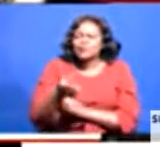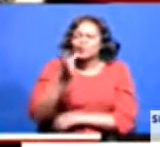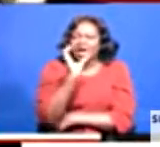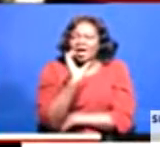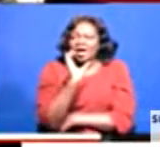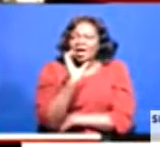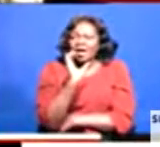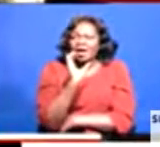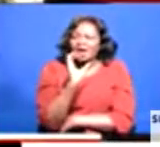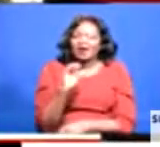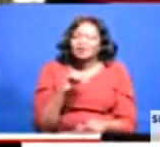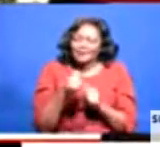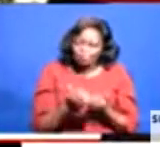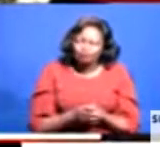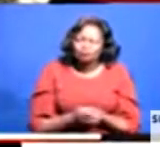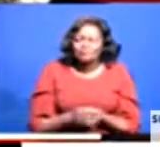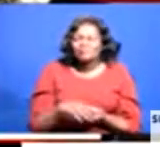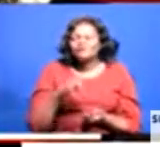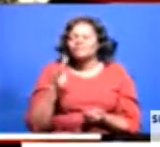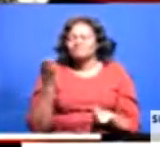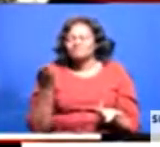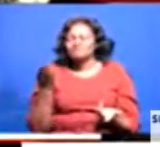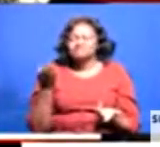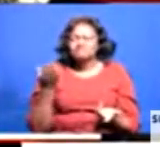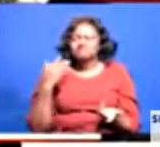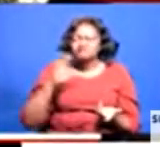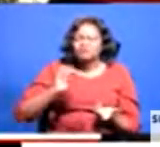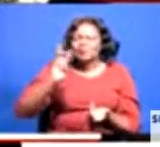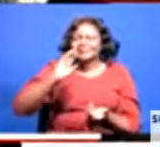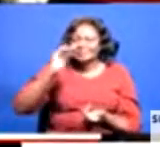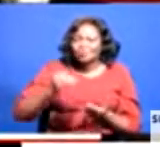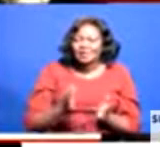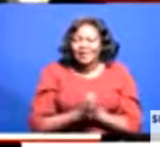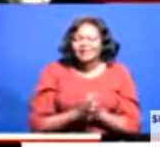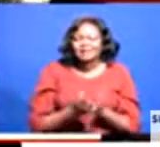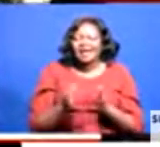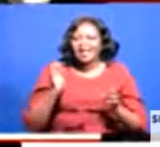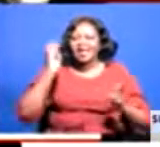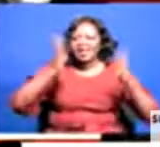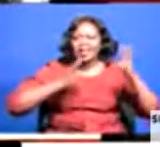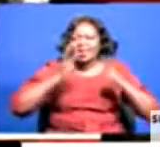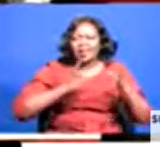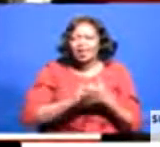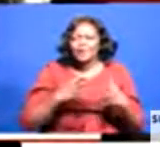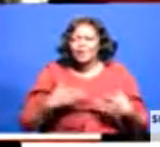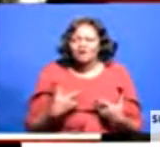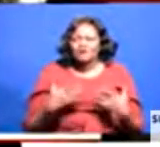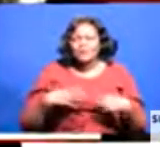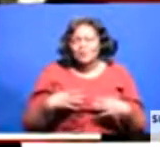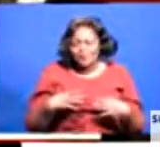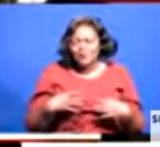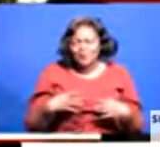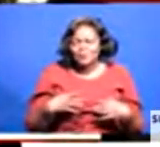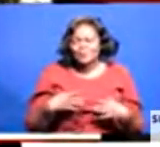within the 4 miles radius of Wajir Town and the anxiety this causes to the residents of our